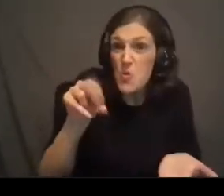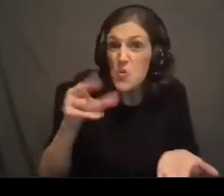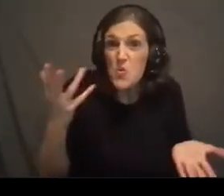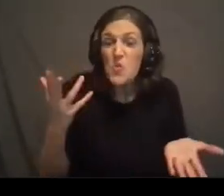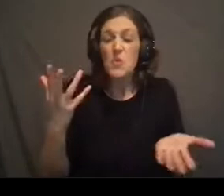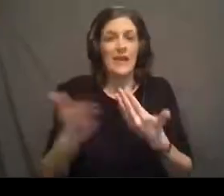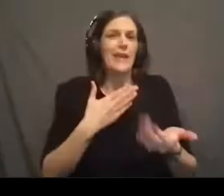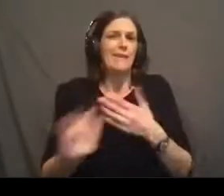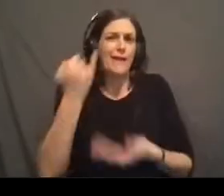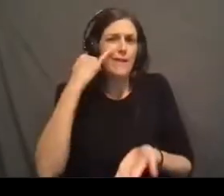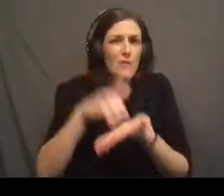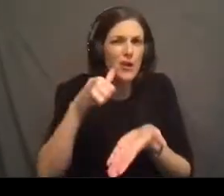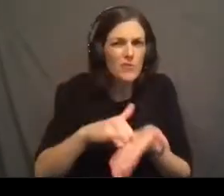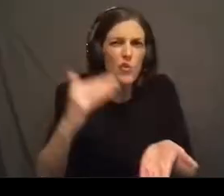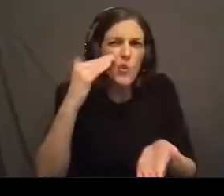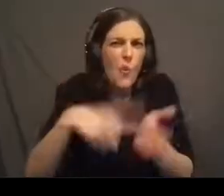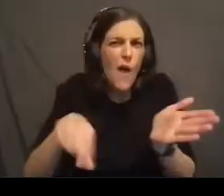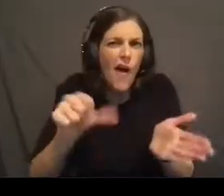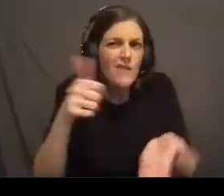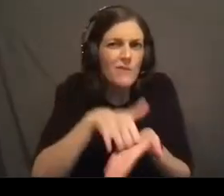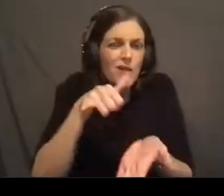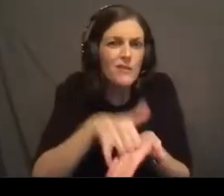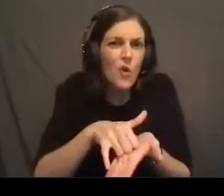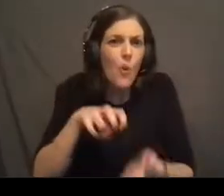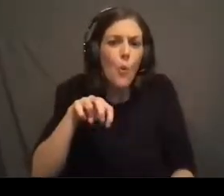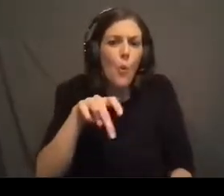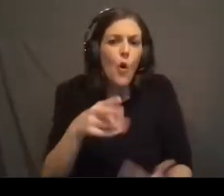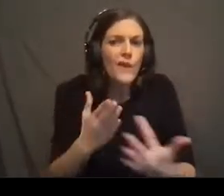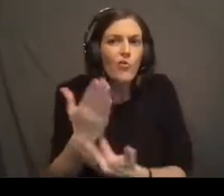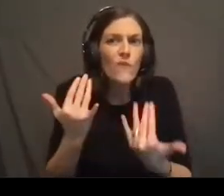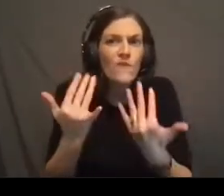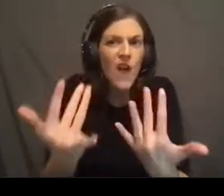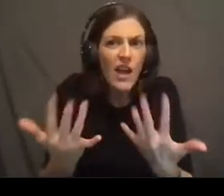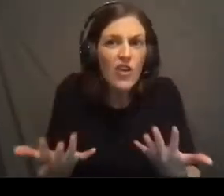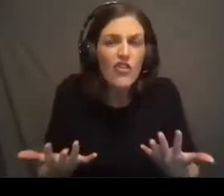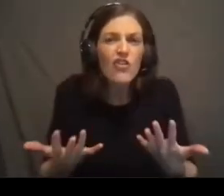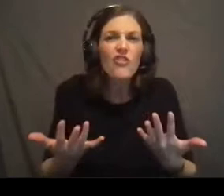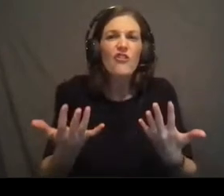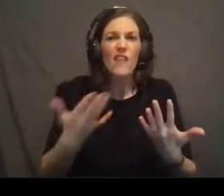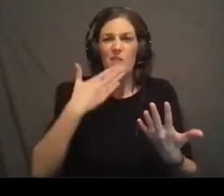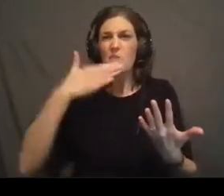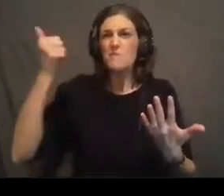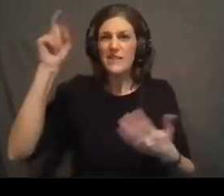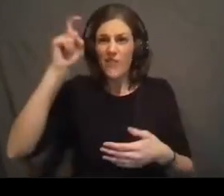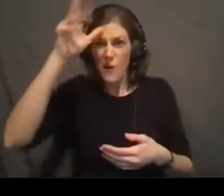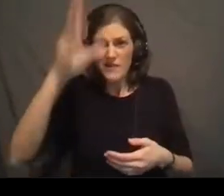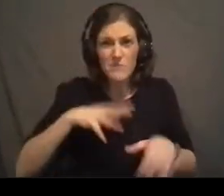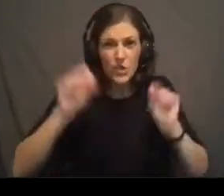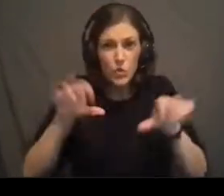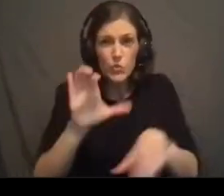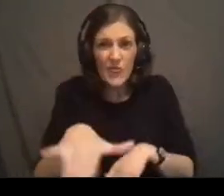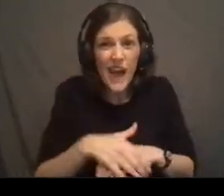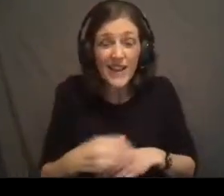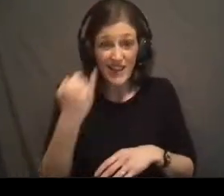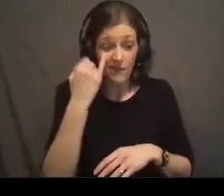if it were, you know what else is impossible? Walking through fire. And the greatest of our wise men was able to do it. And if